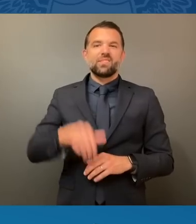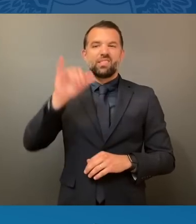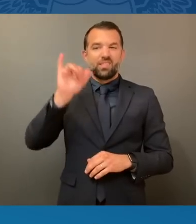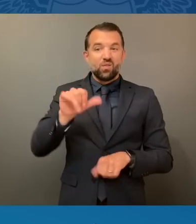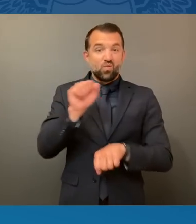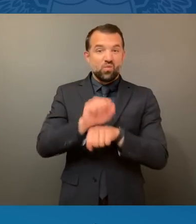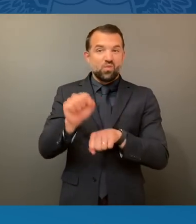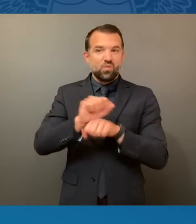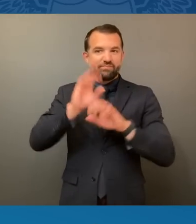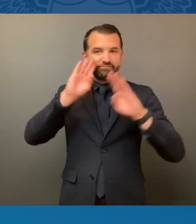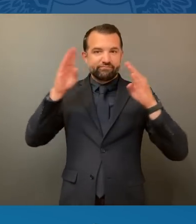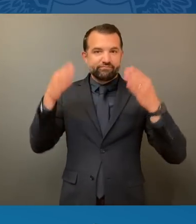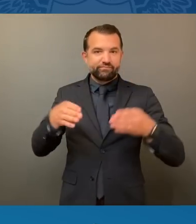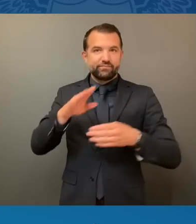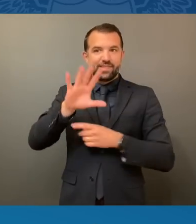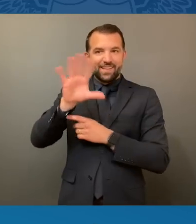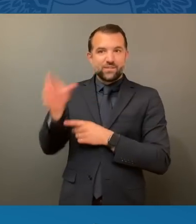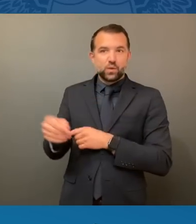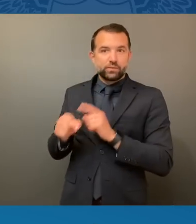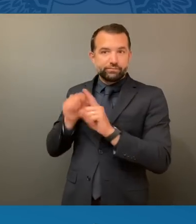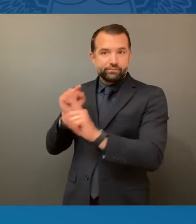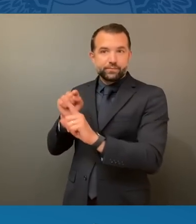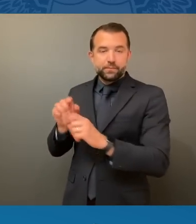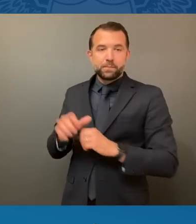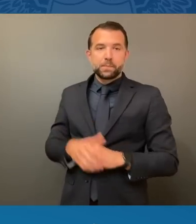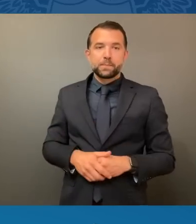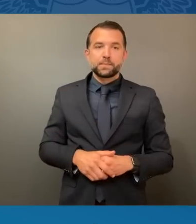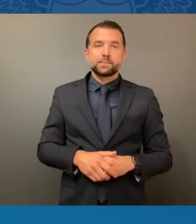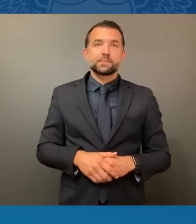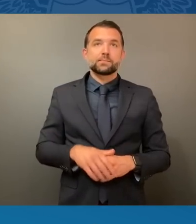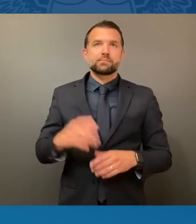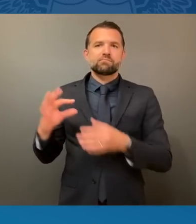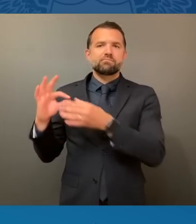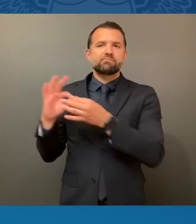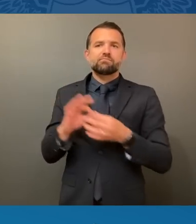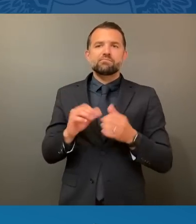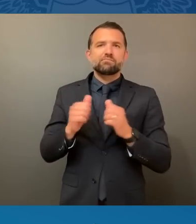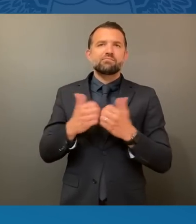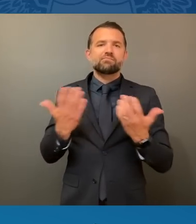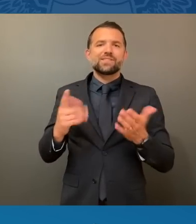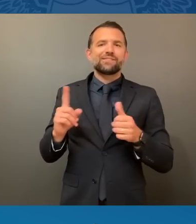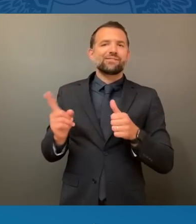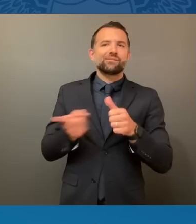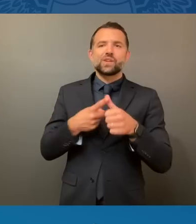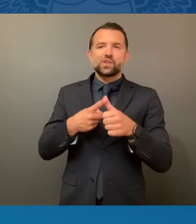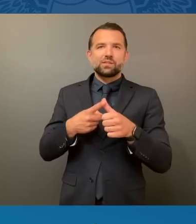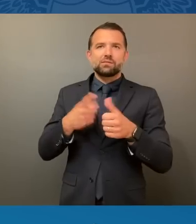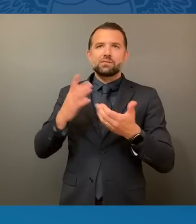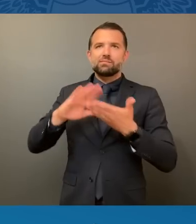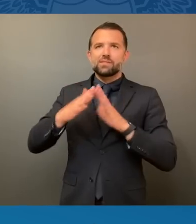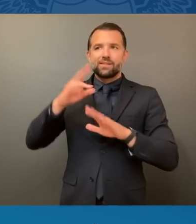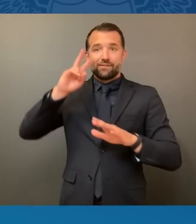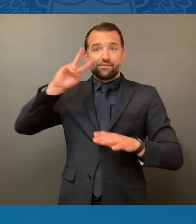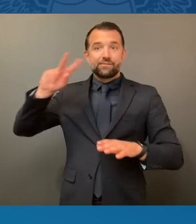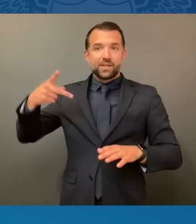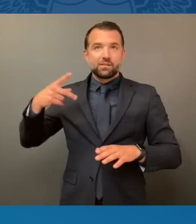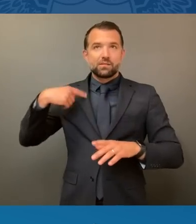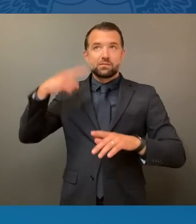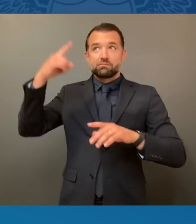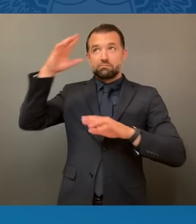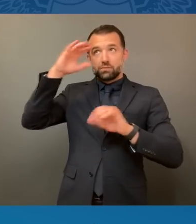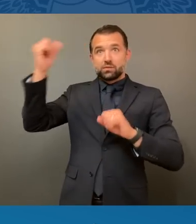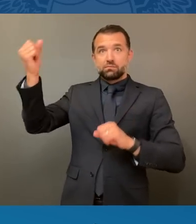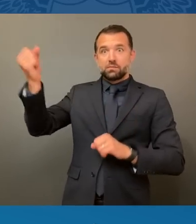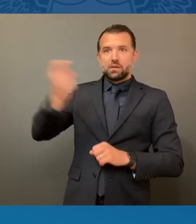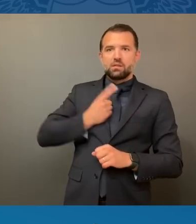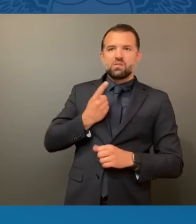was based on work I did when we first came in as an administration, when the president asked me to address the root